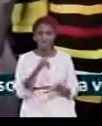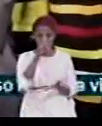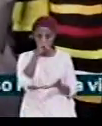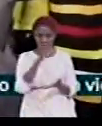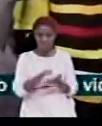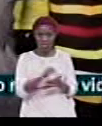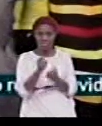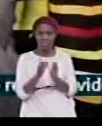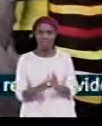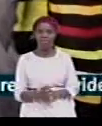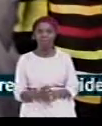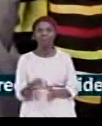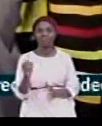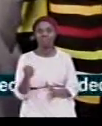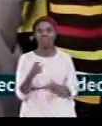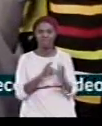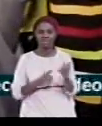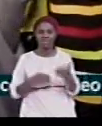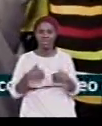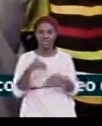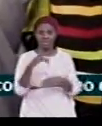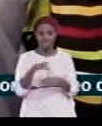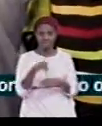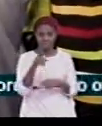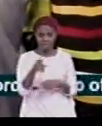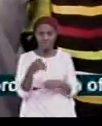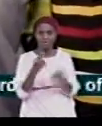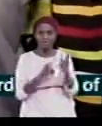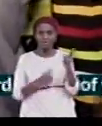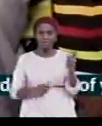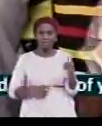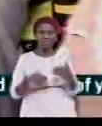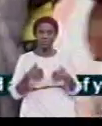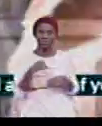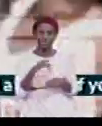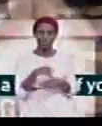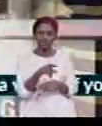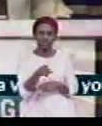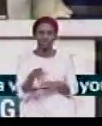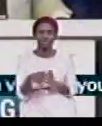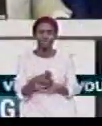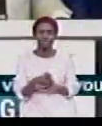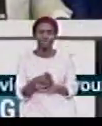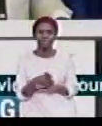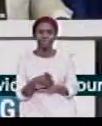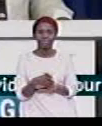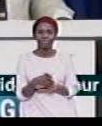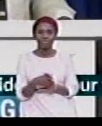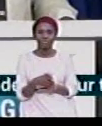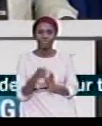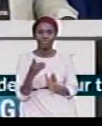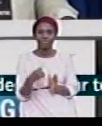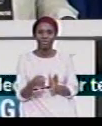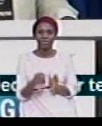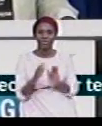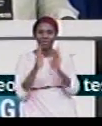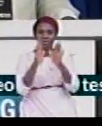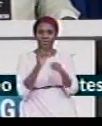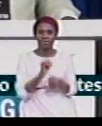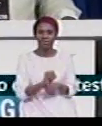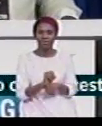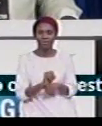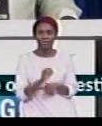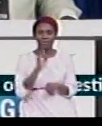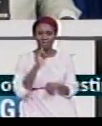Yes. The Lord has touched you. The Lord has touched you. The miracle is there.